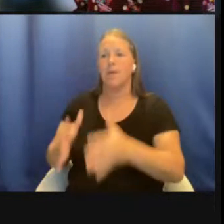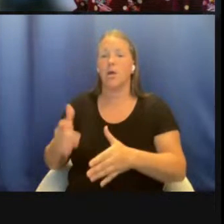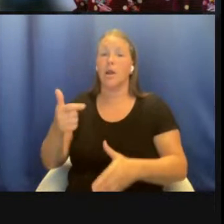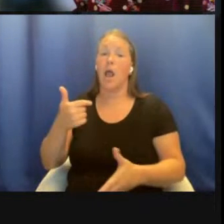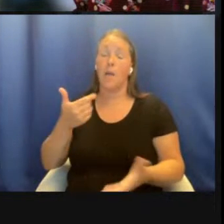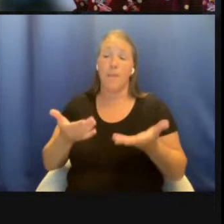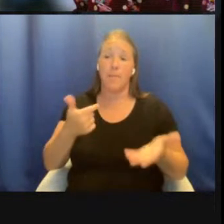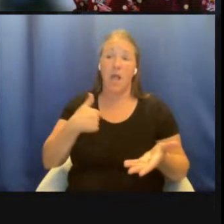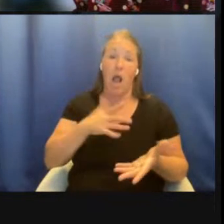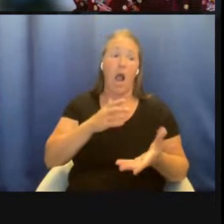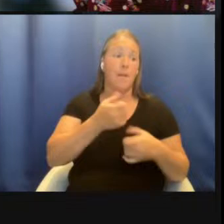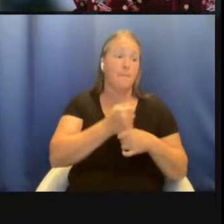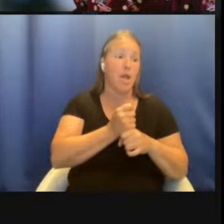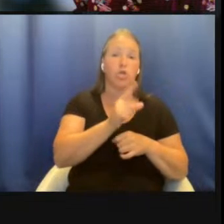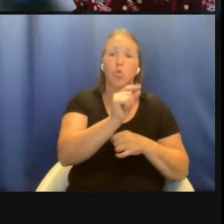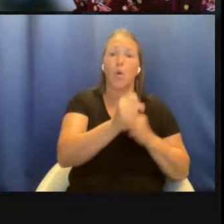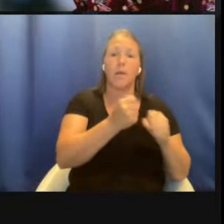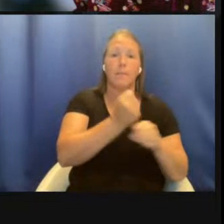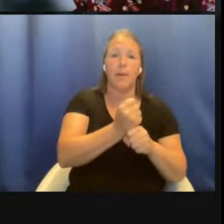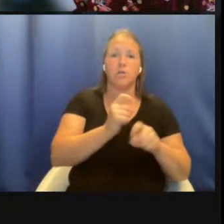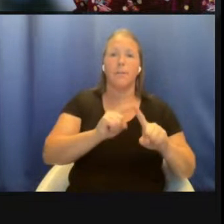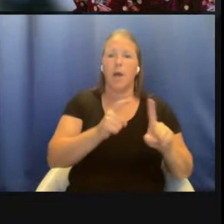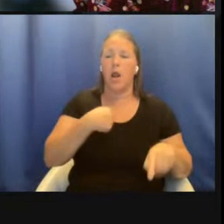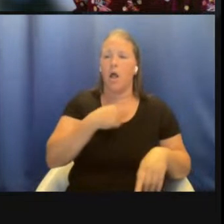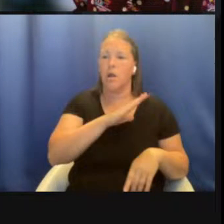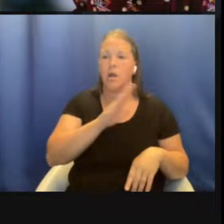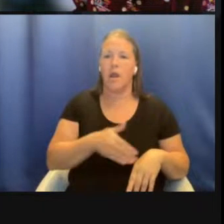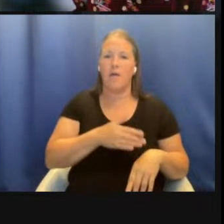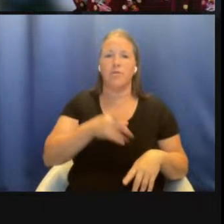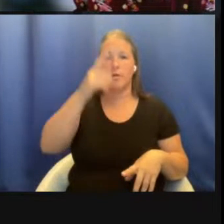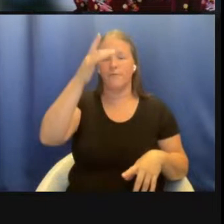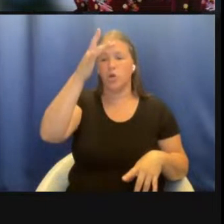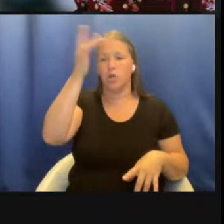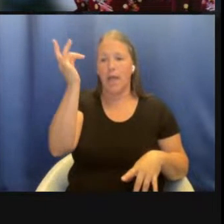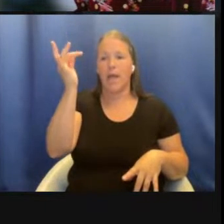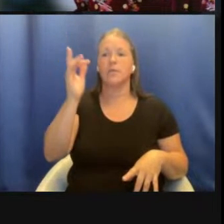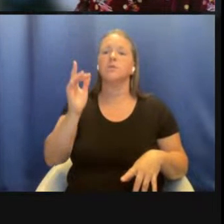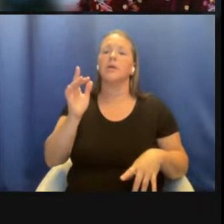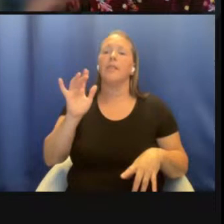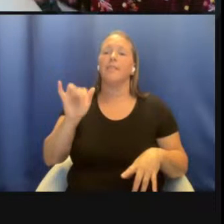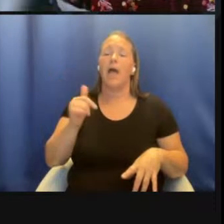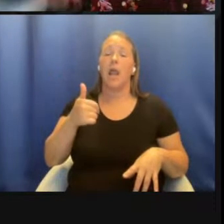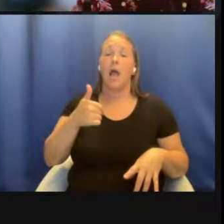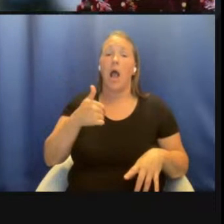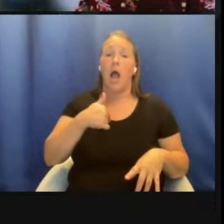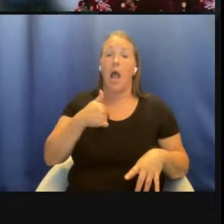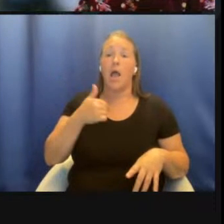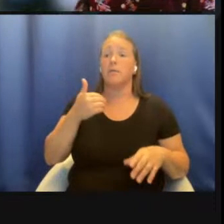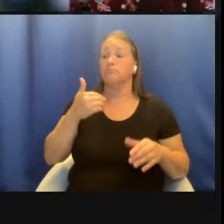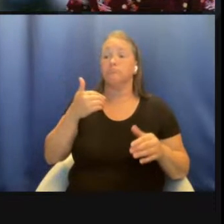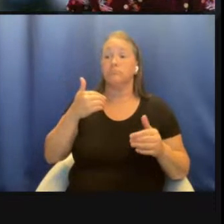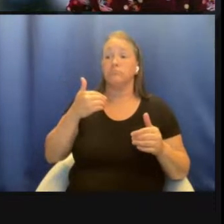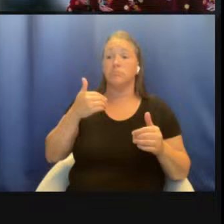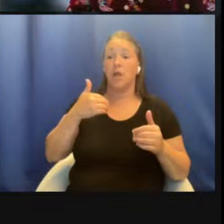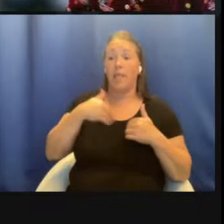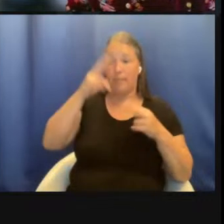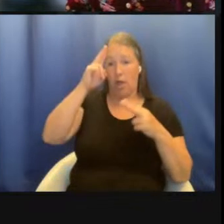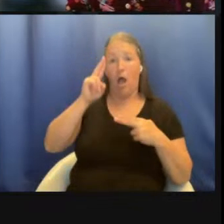made one that rendered it impossible for me to marry a low person," end quote. This she had written to William